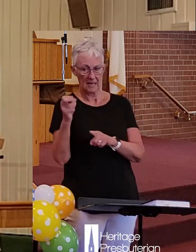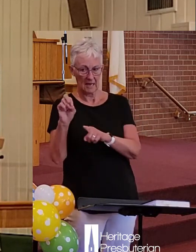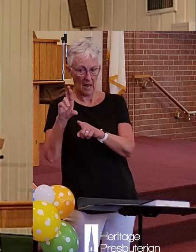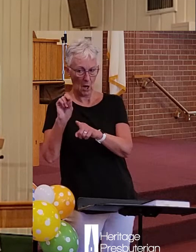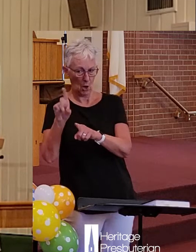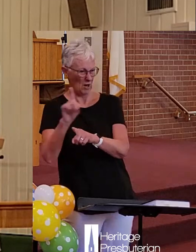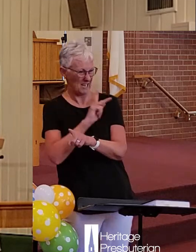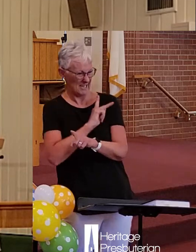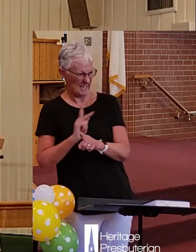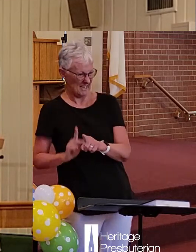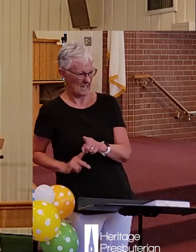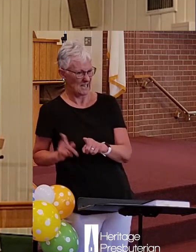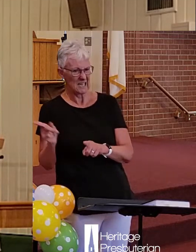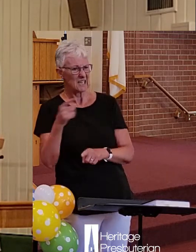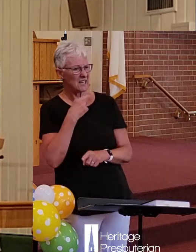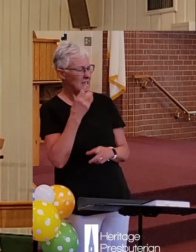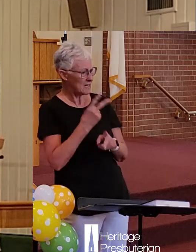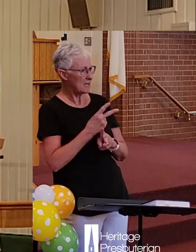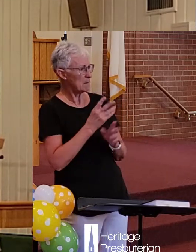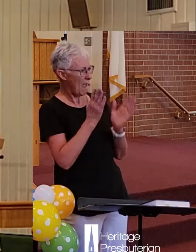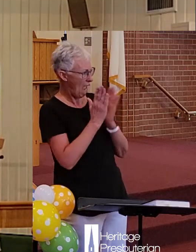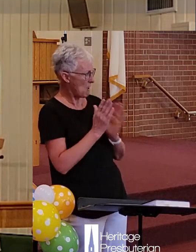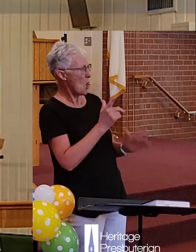is, who is this man?